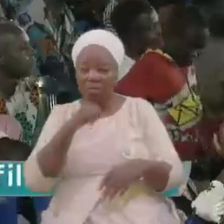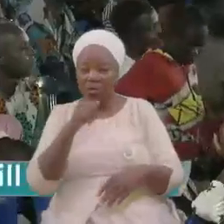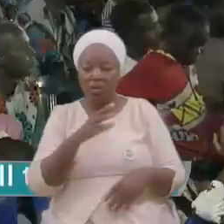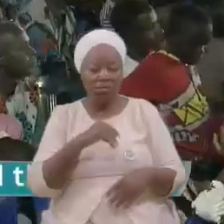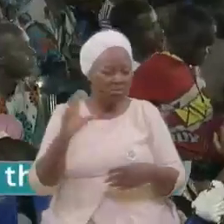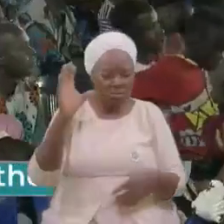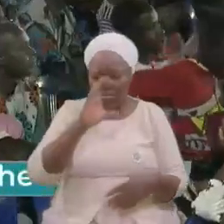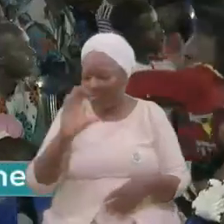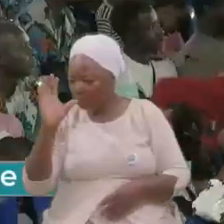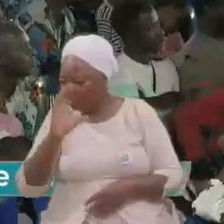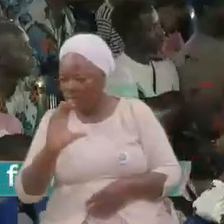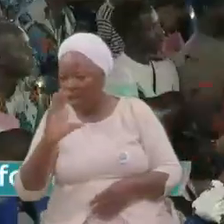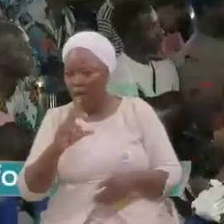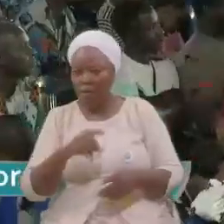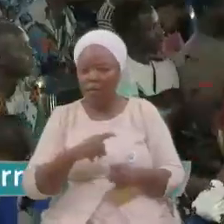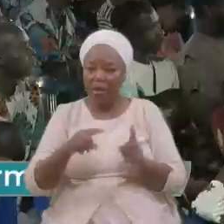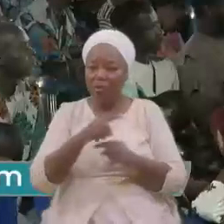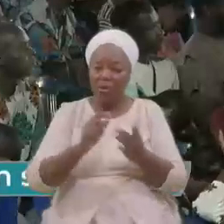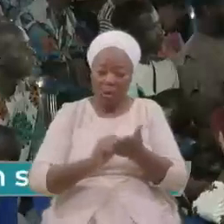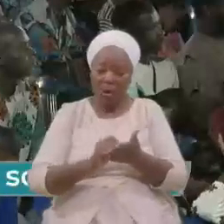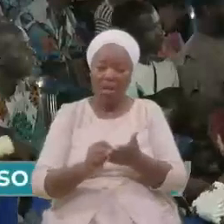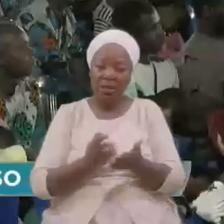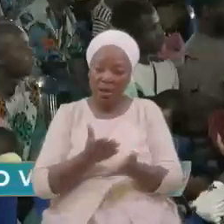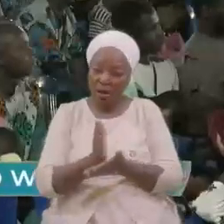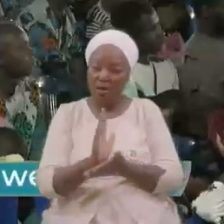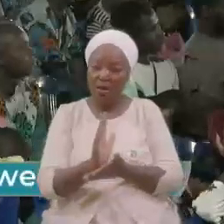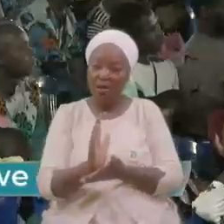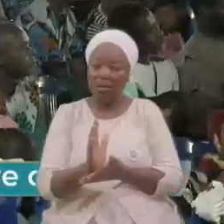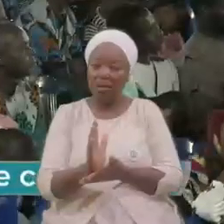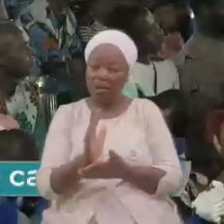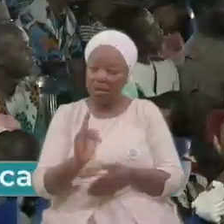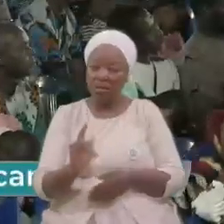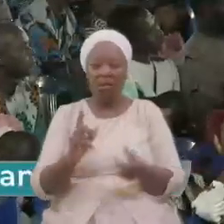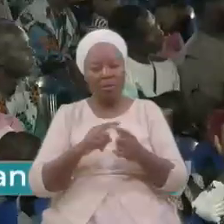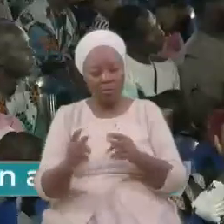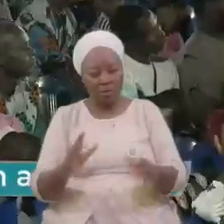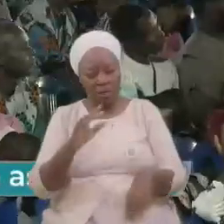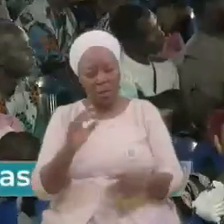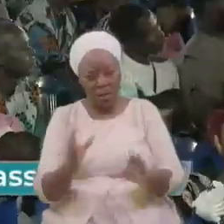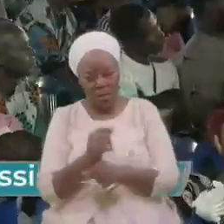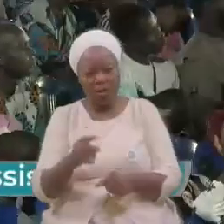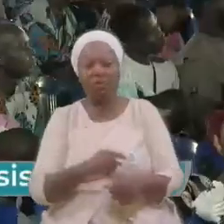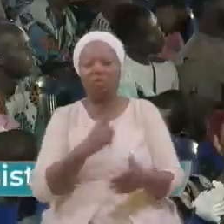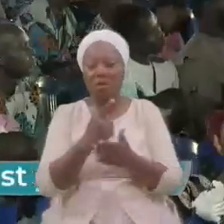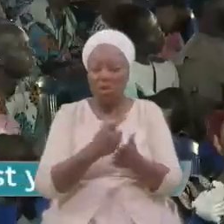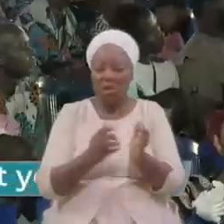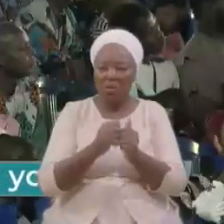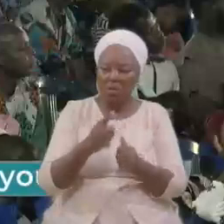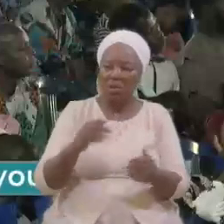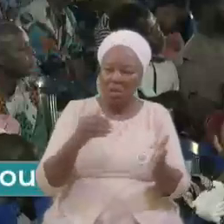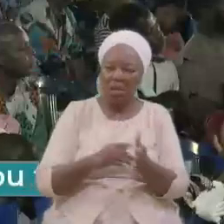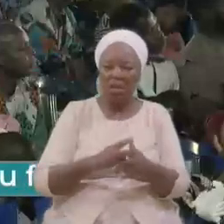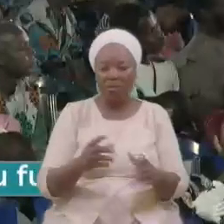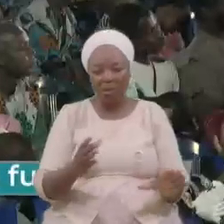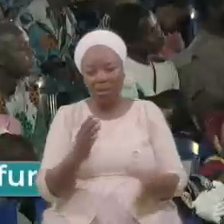That's how God helped us. By the grace of God, we heard the word like you've heard tonight. And we took the decision to